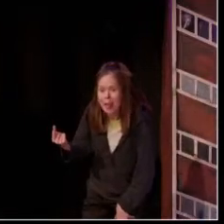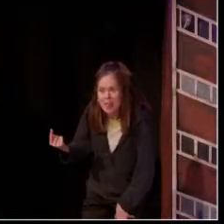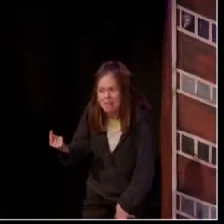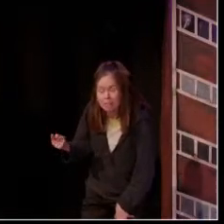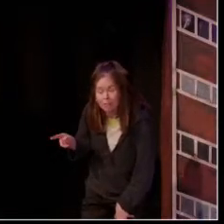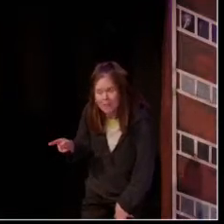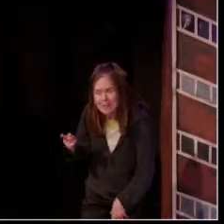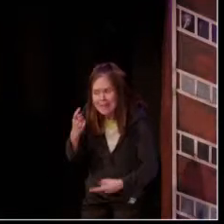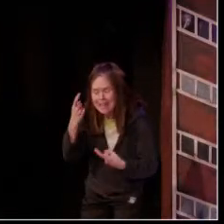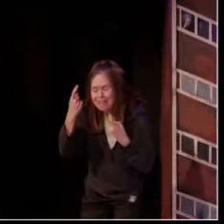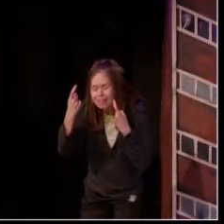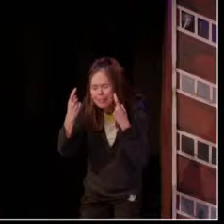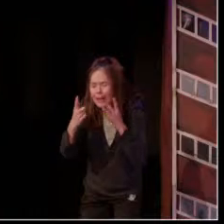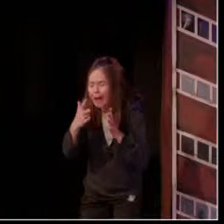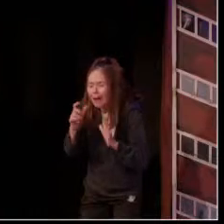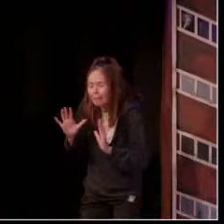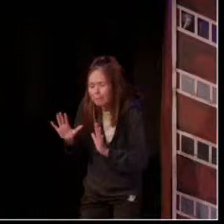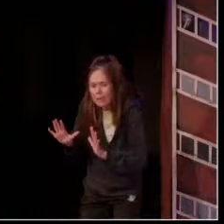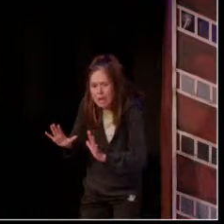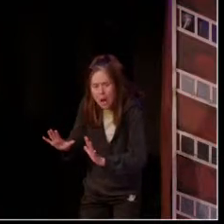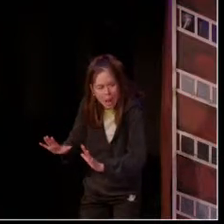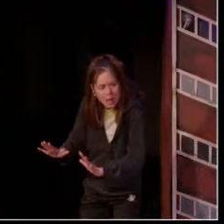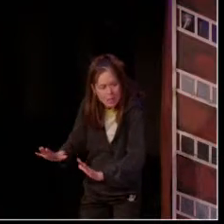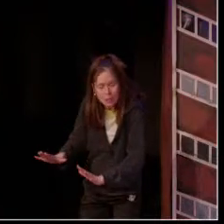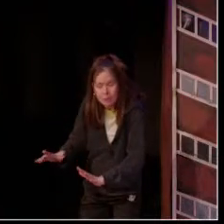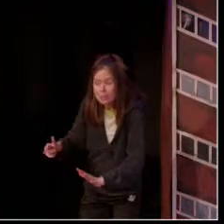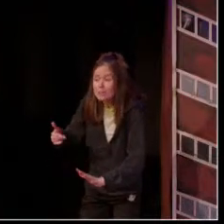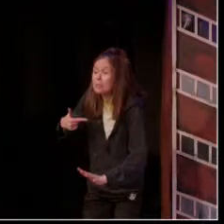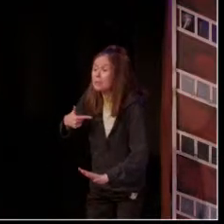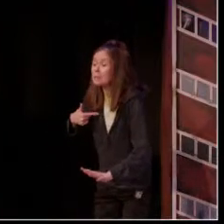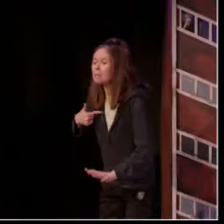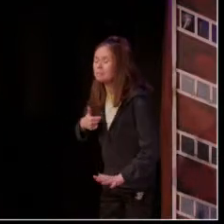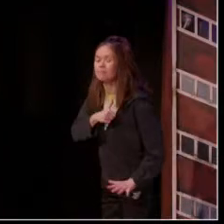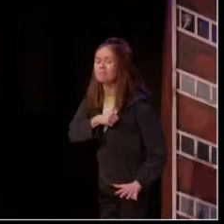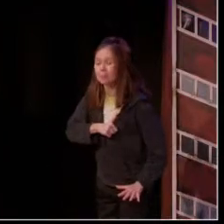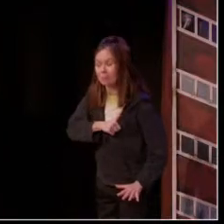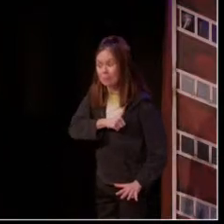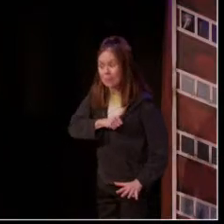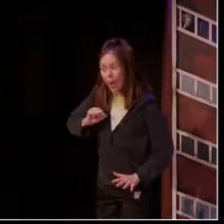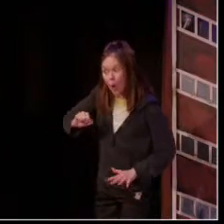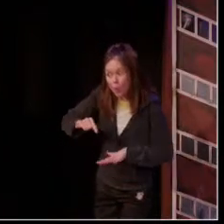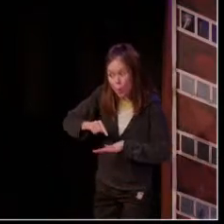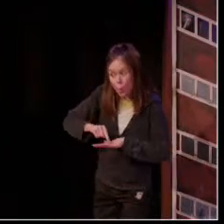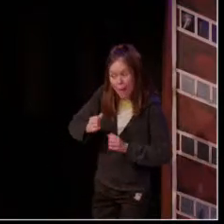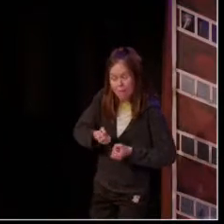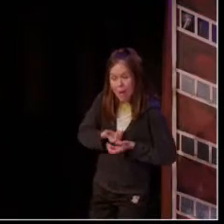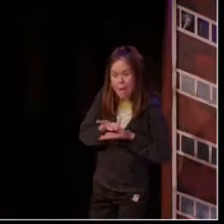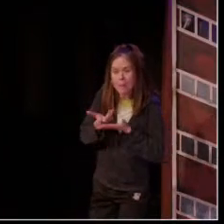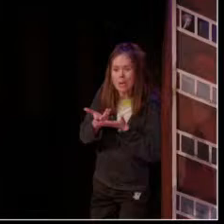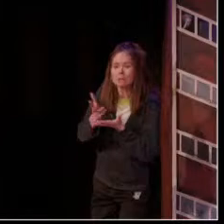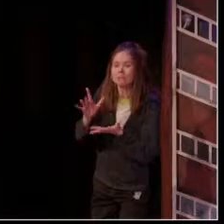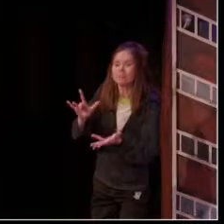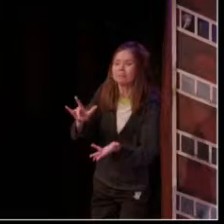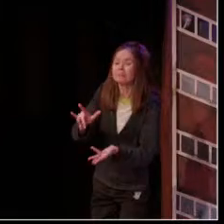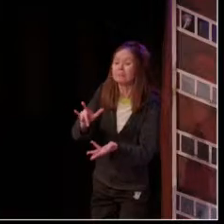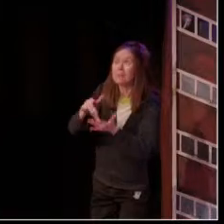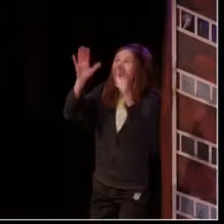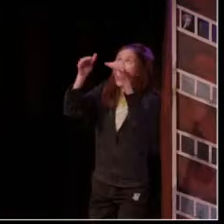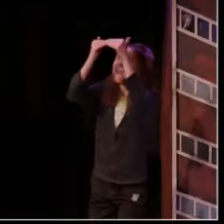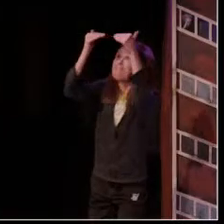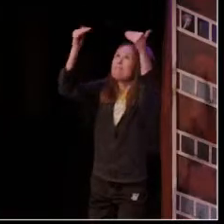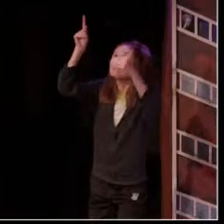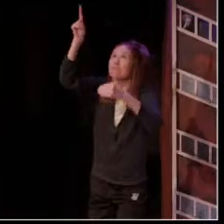it, sir, just if you will accept that Hermione is blameless in the eyes of heaven and of